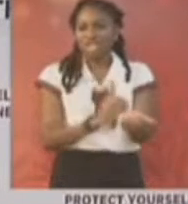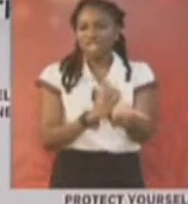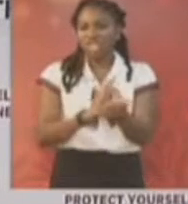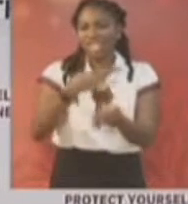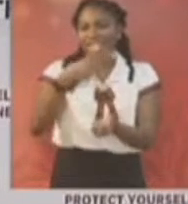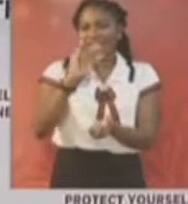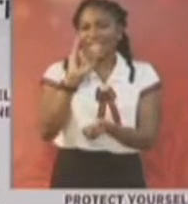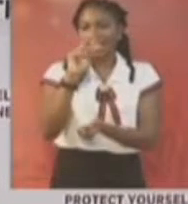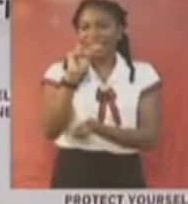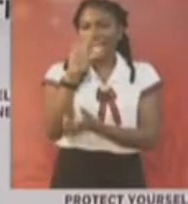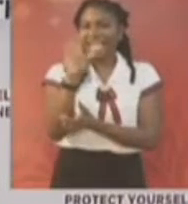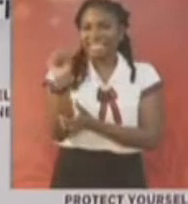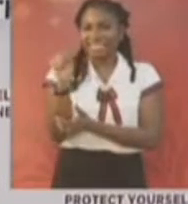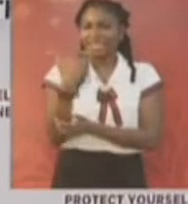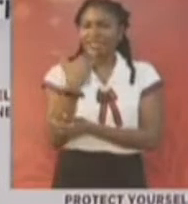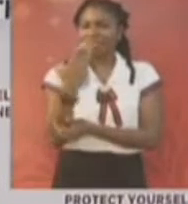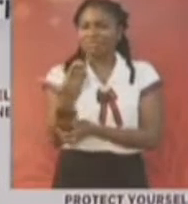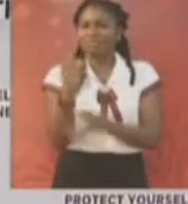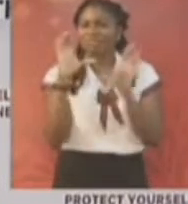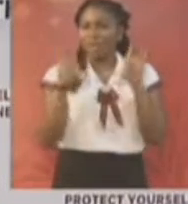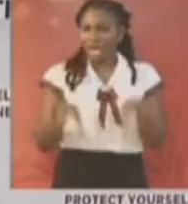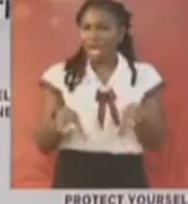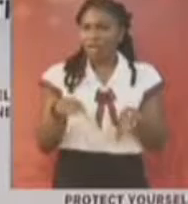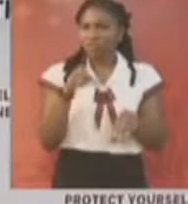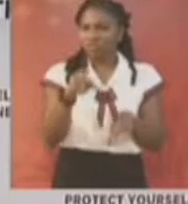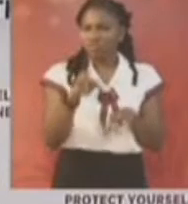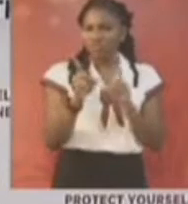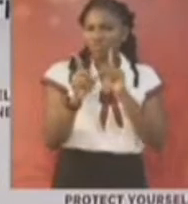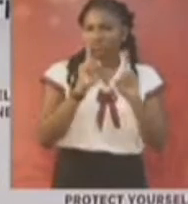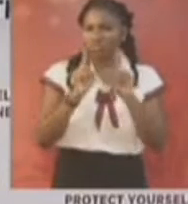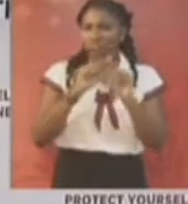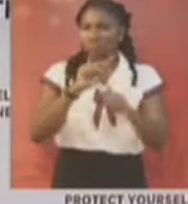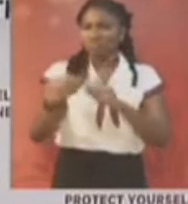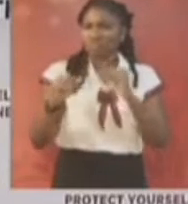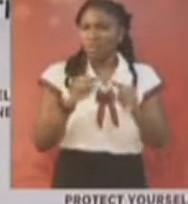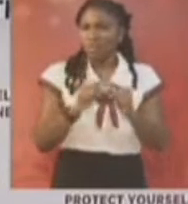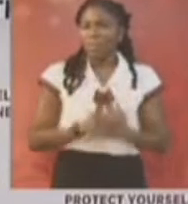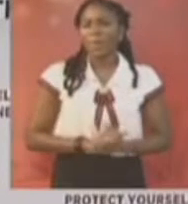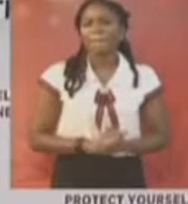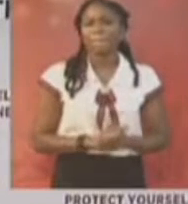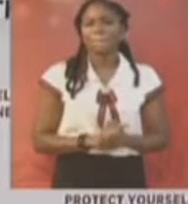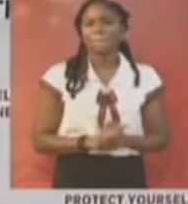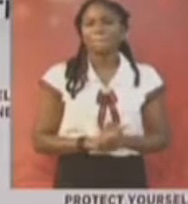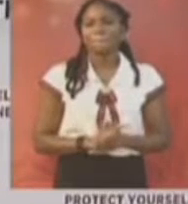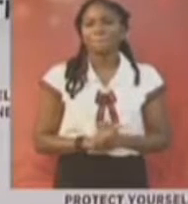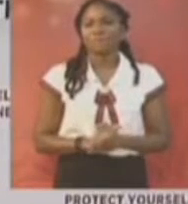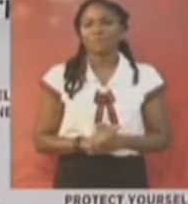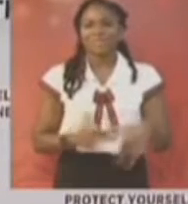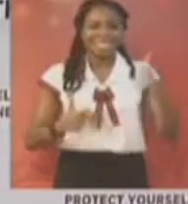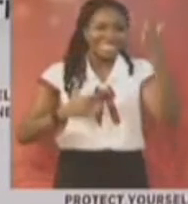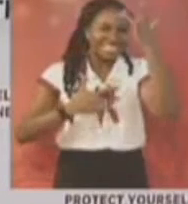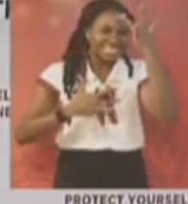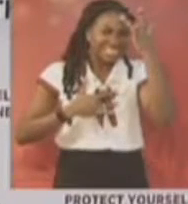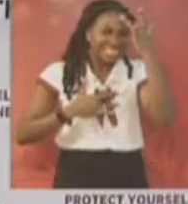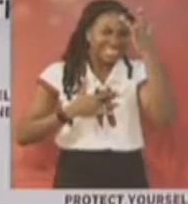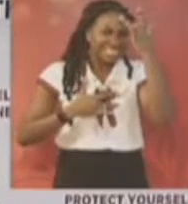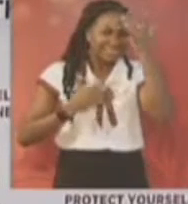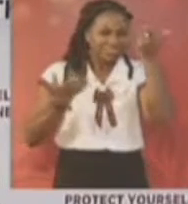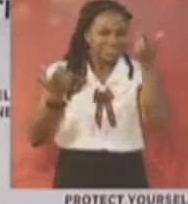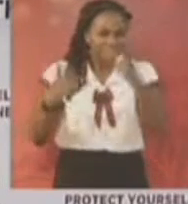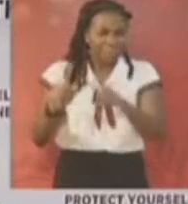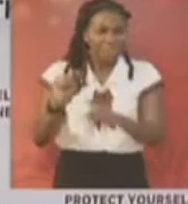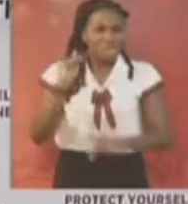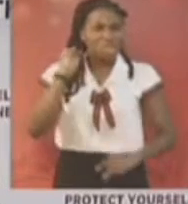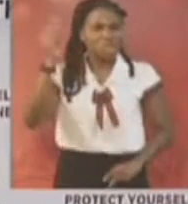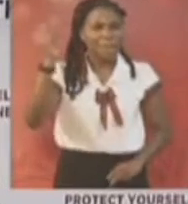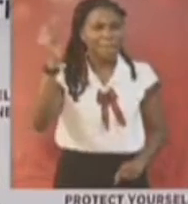you speak specifically to the epidemiology of the disease specific to Tobago? The cases